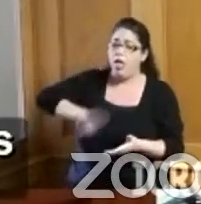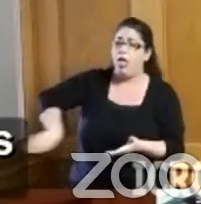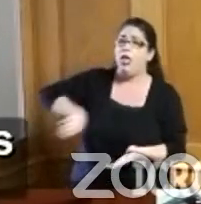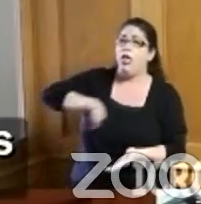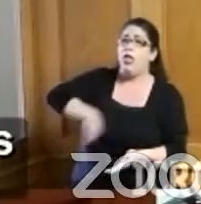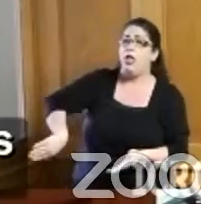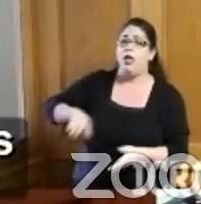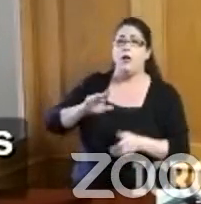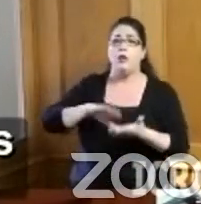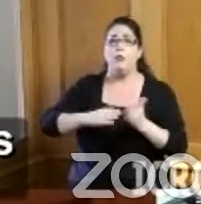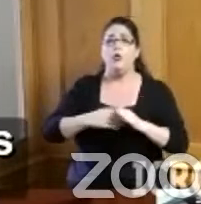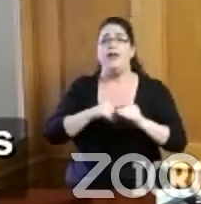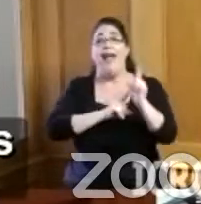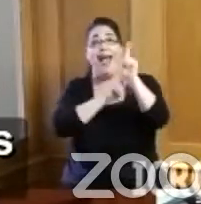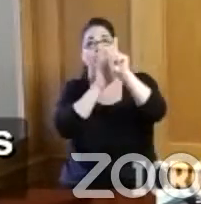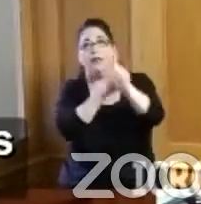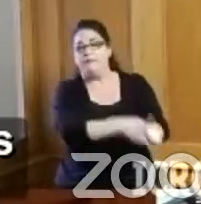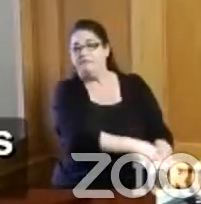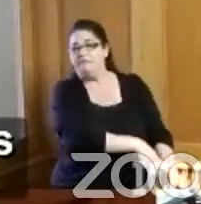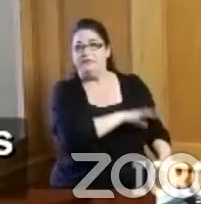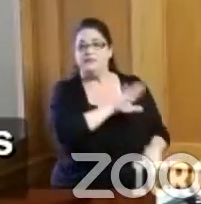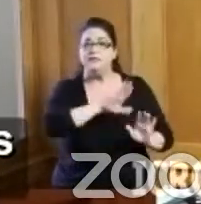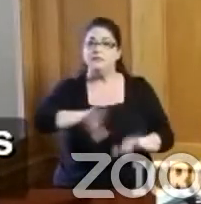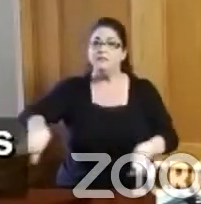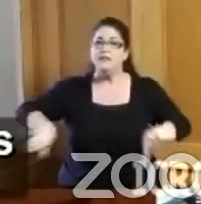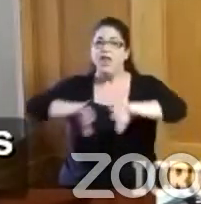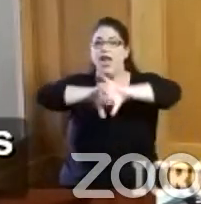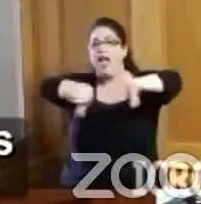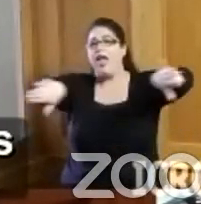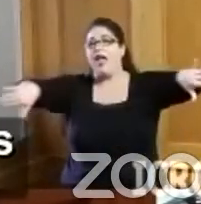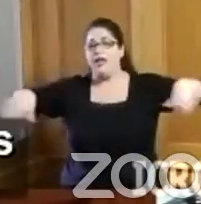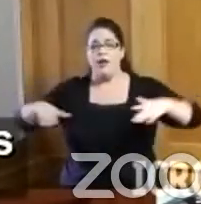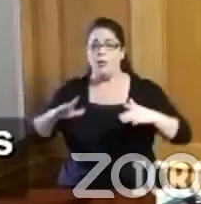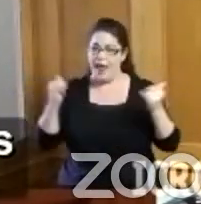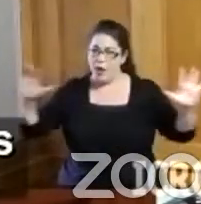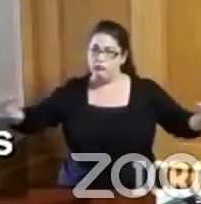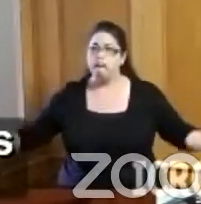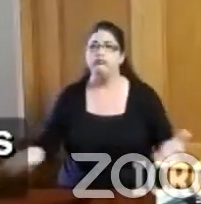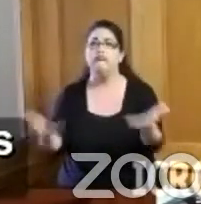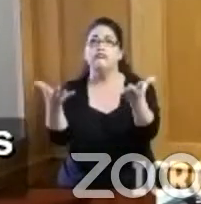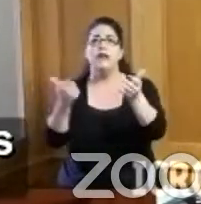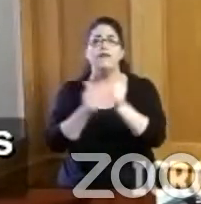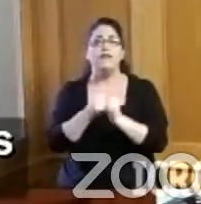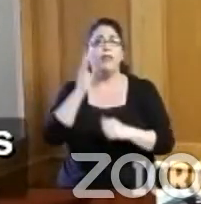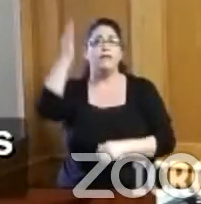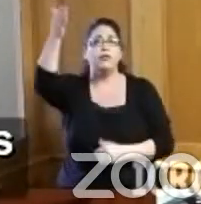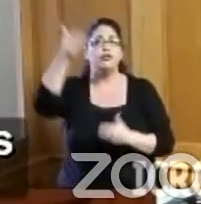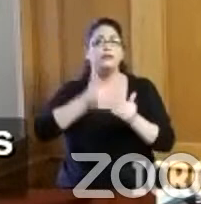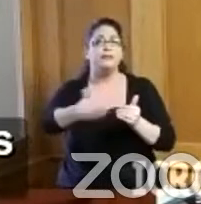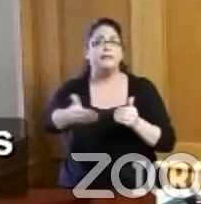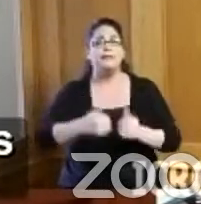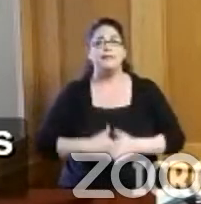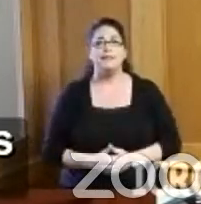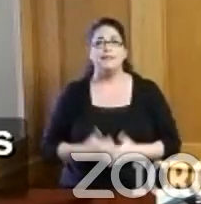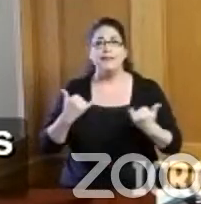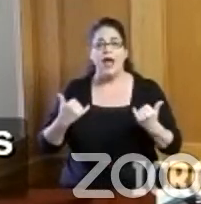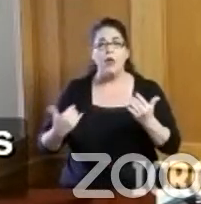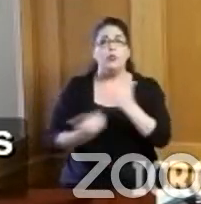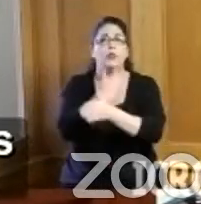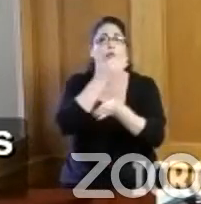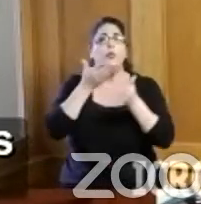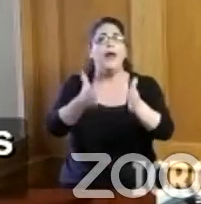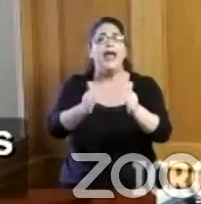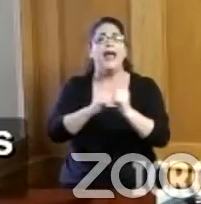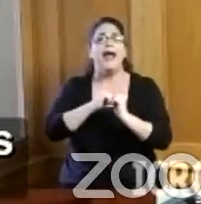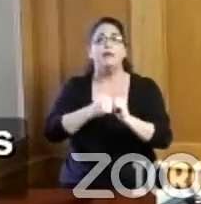and invitations to be included in the present and future. I am excited for this to be a new way to tell our story right